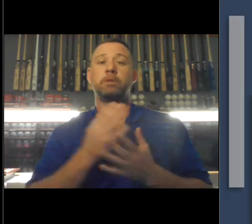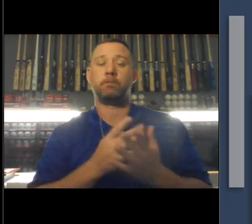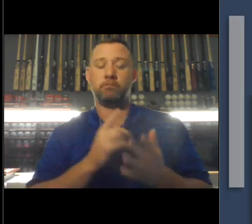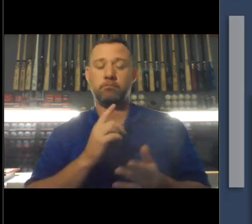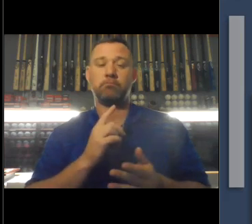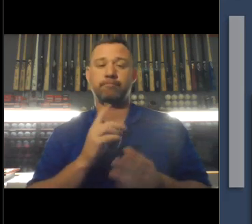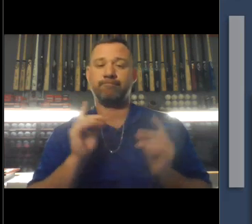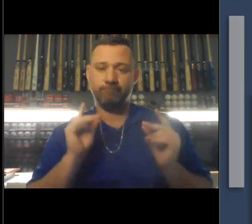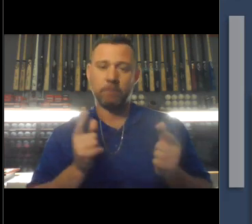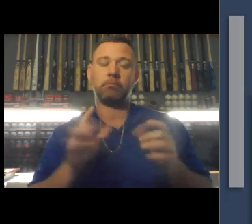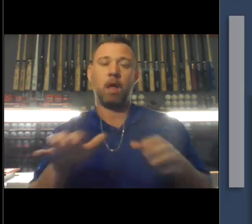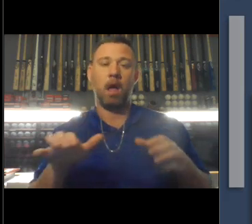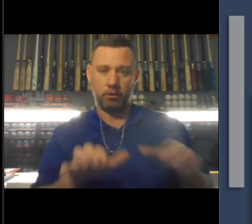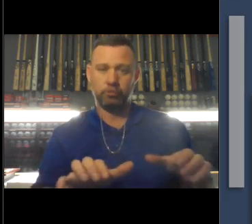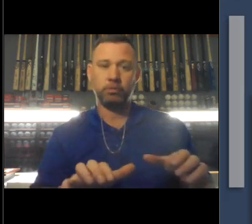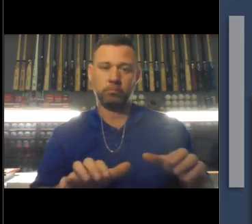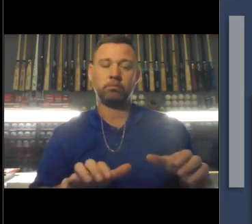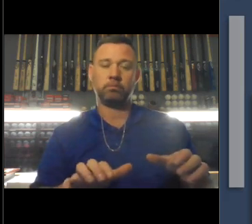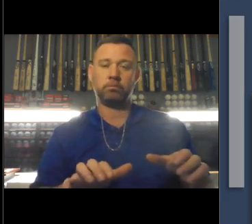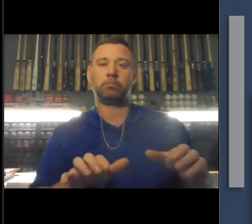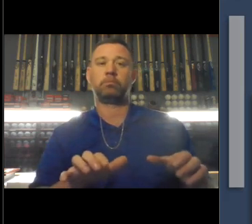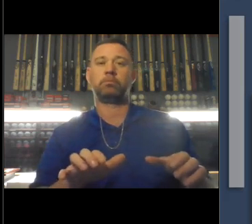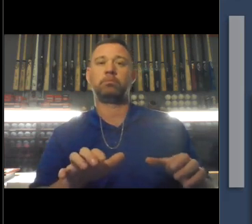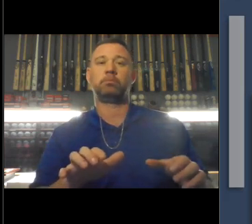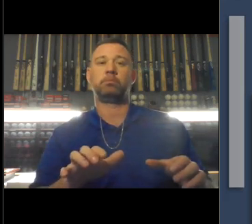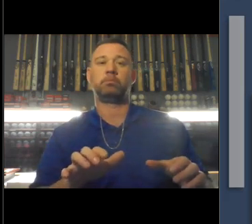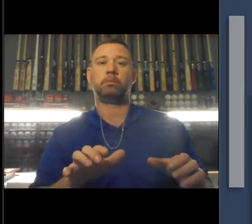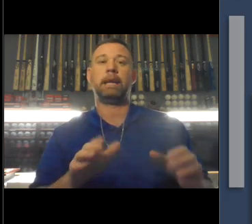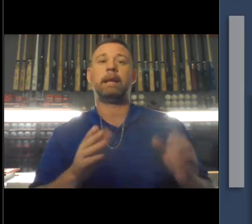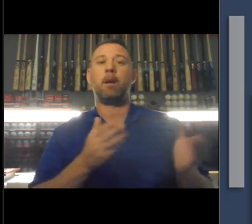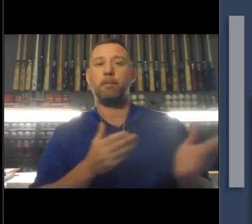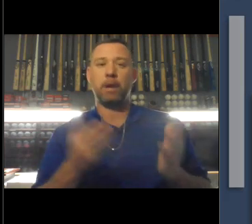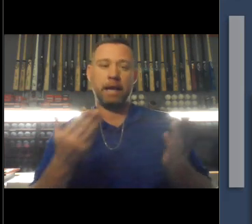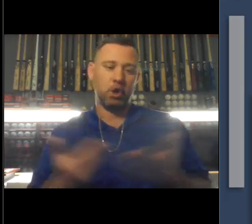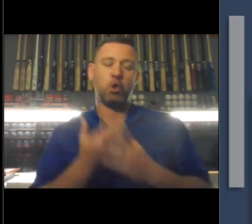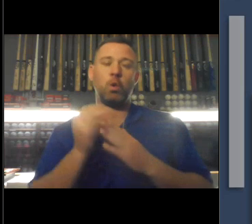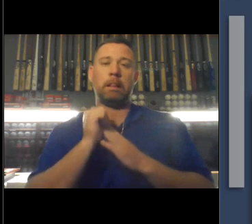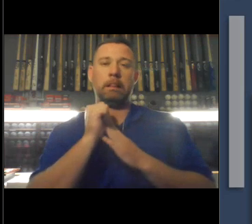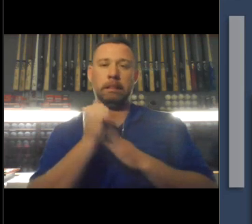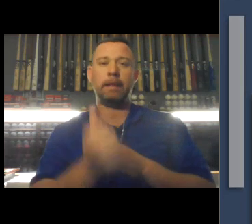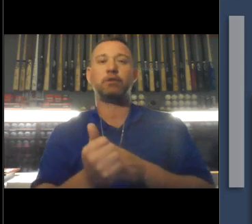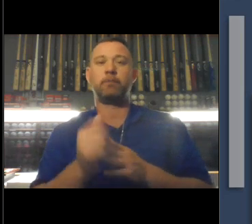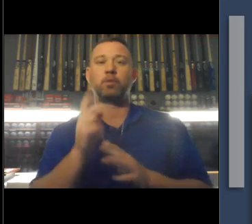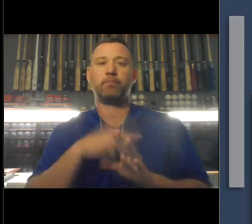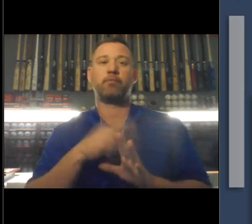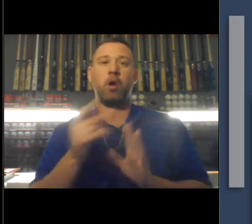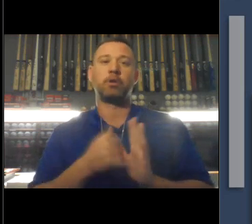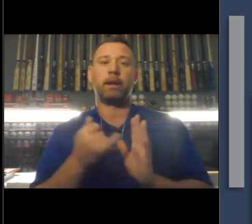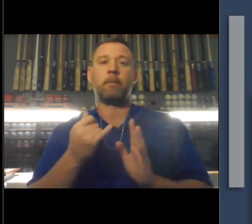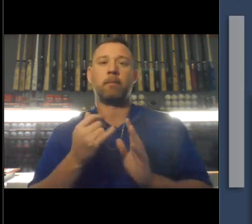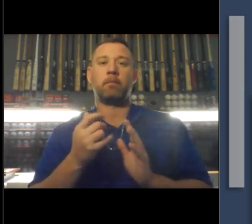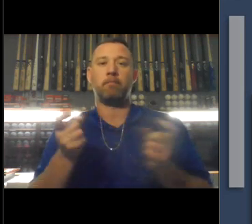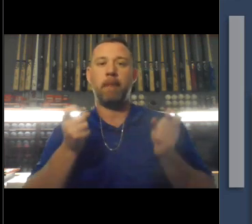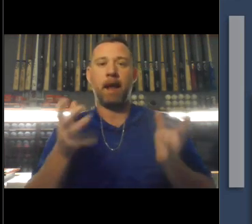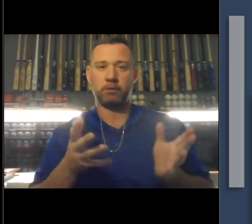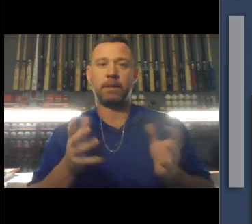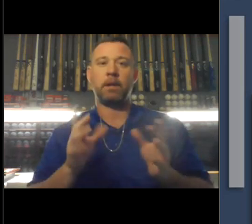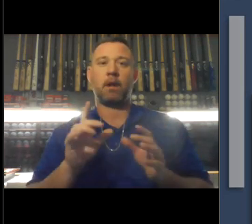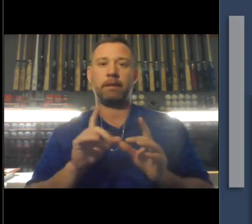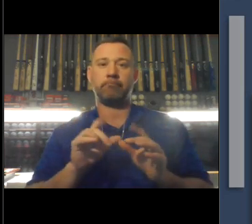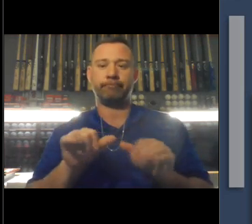swift action in actually bringing in new leadership into the program project management area of District